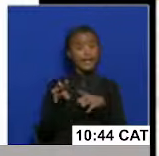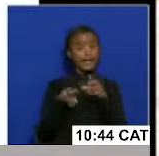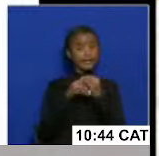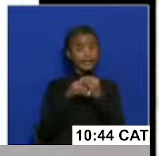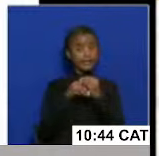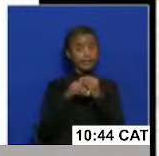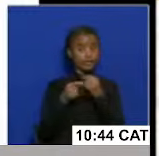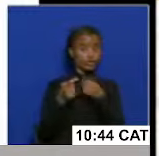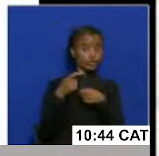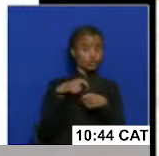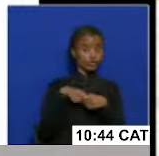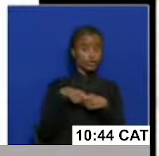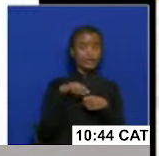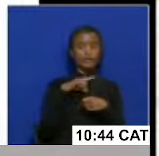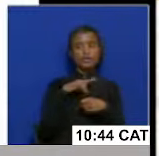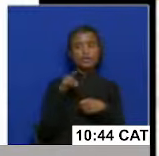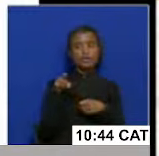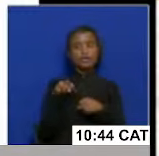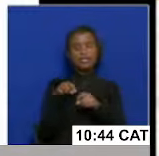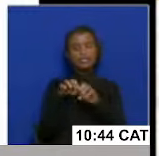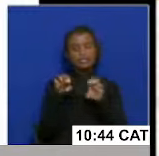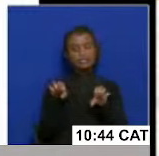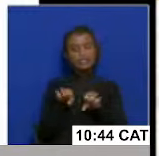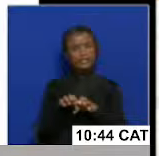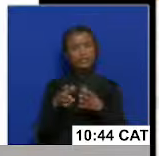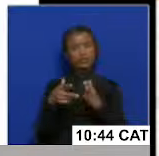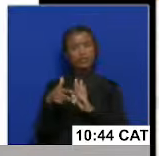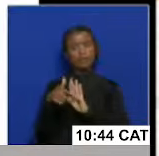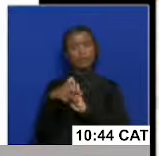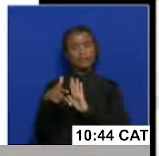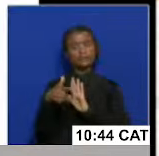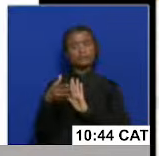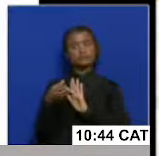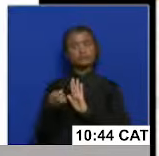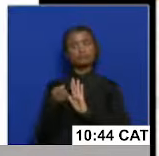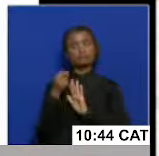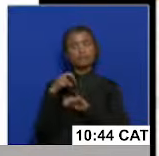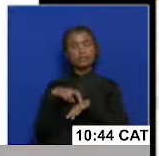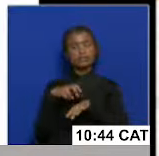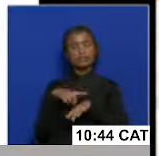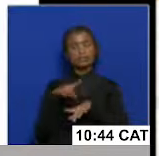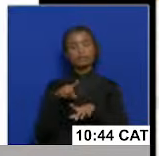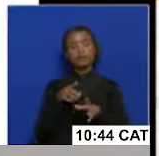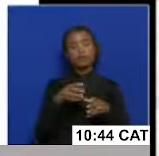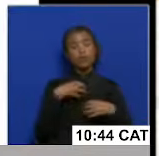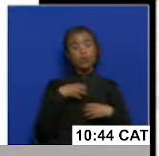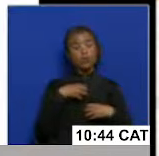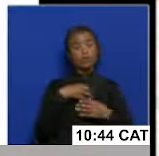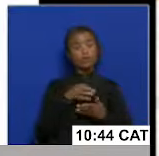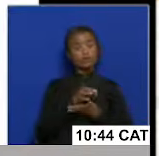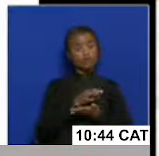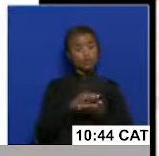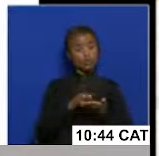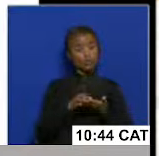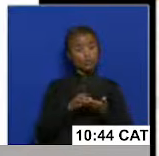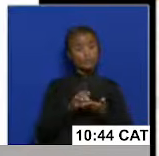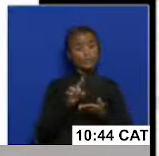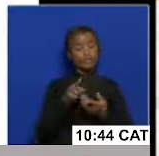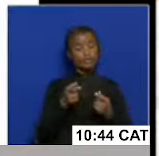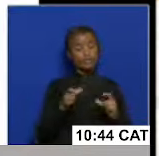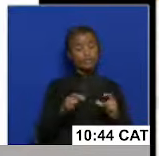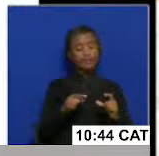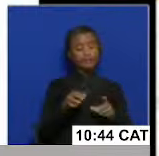to possess the stones. You further on explain in the paragraph that this man that you had added to the call, he continued and